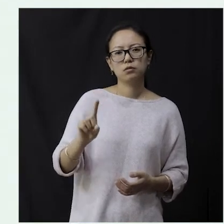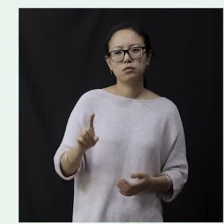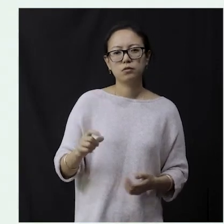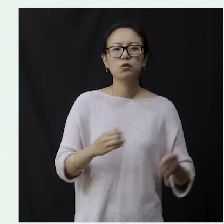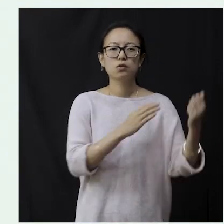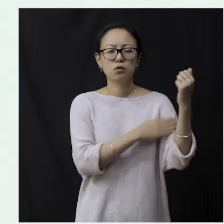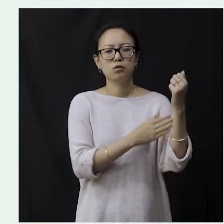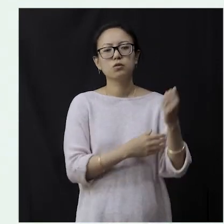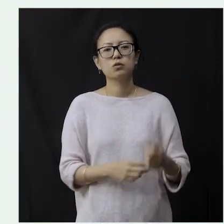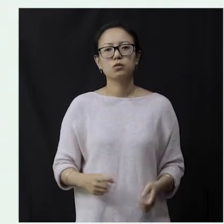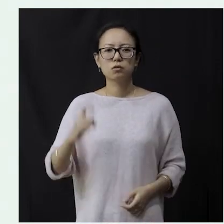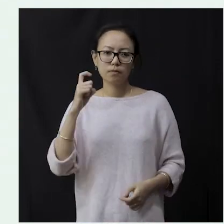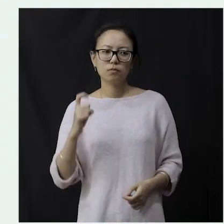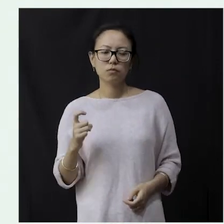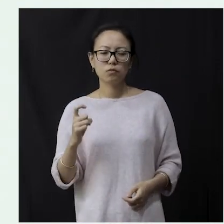help of that